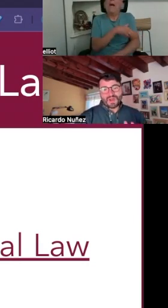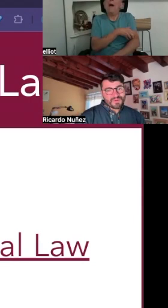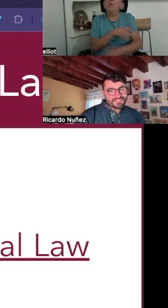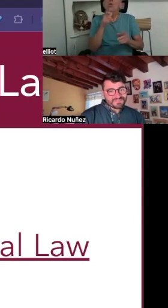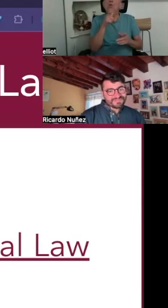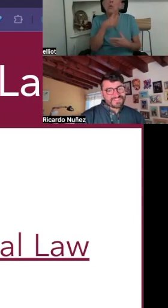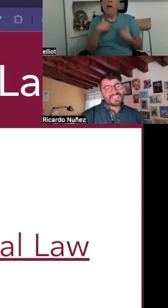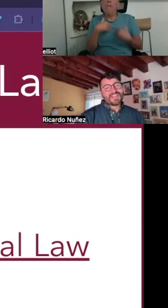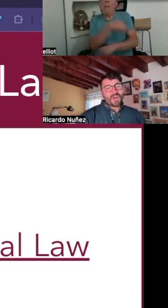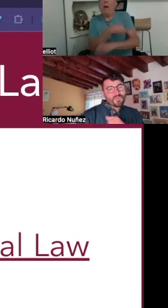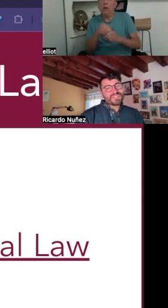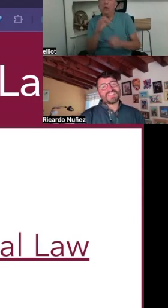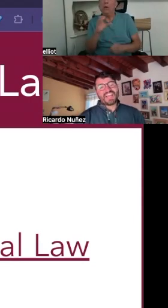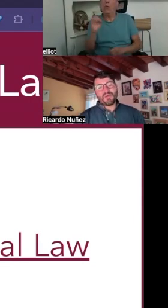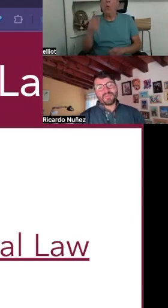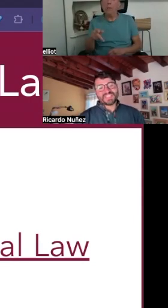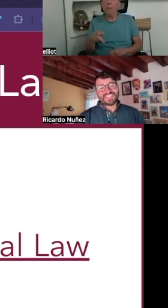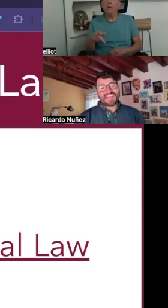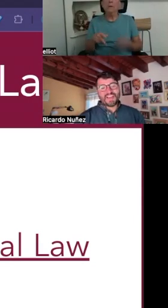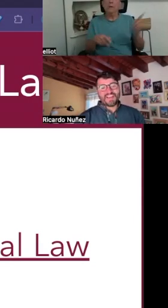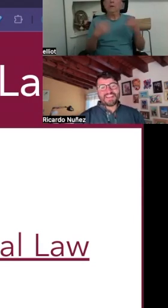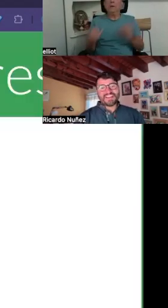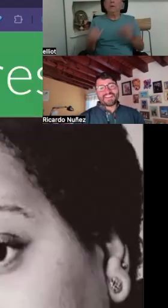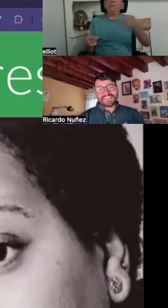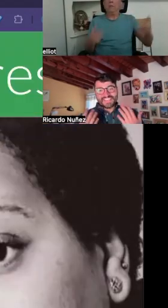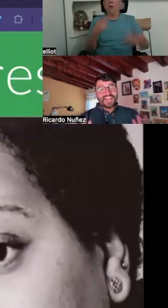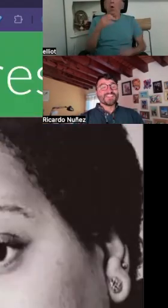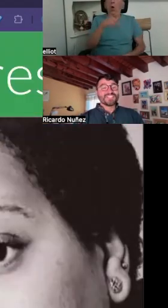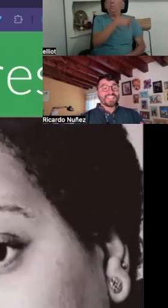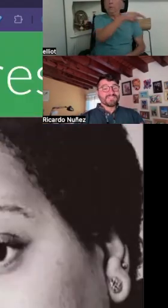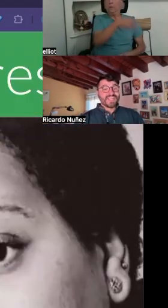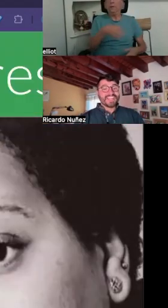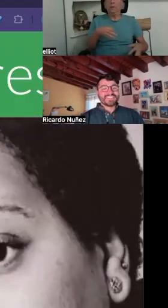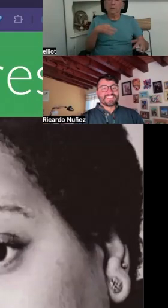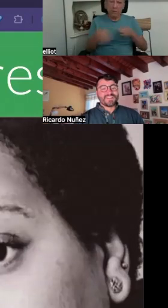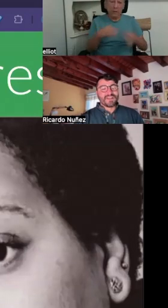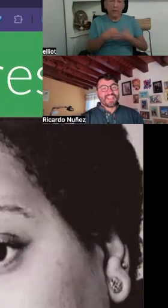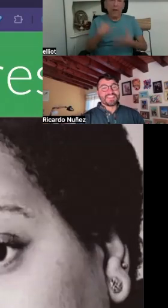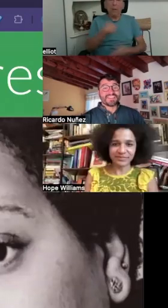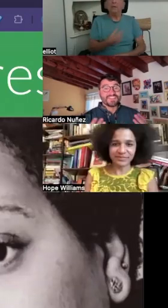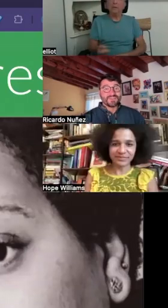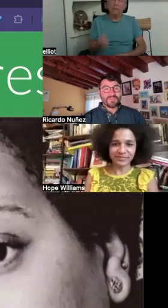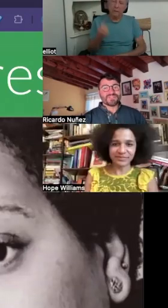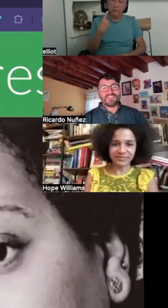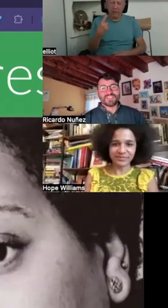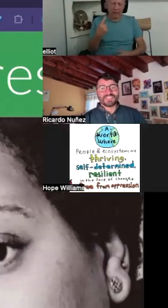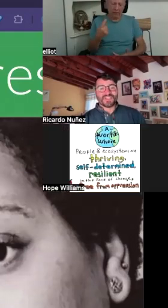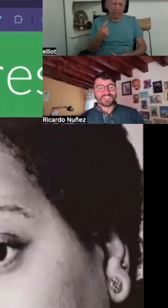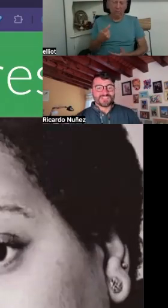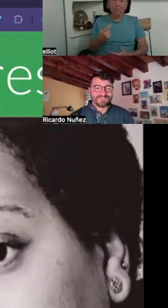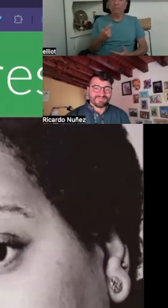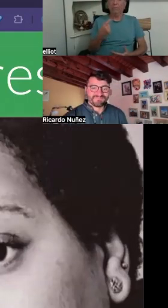in a cooperative? Hope is going to help us get an understanding of that and cooperative